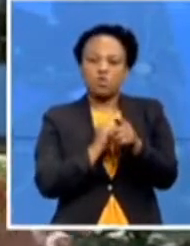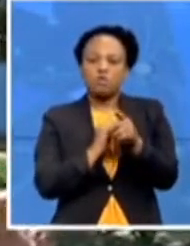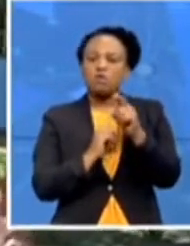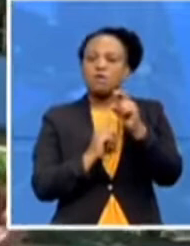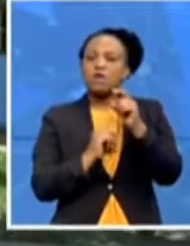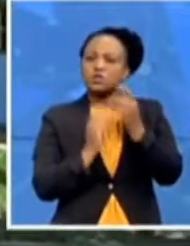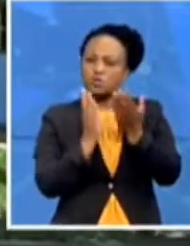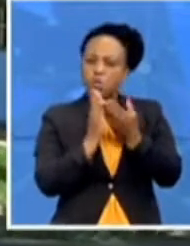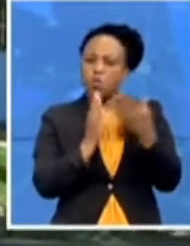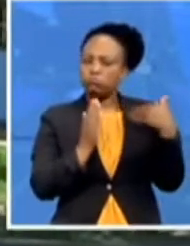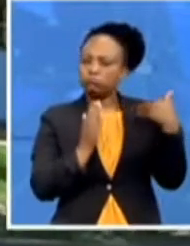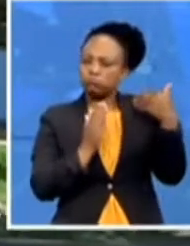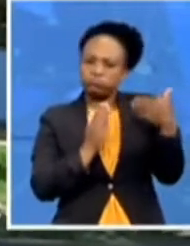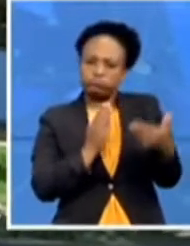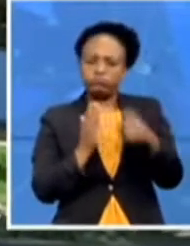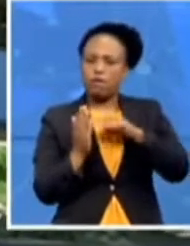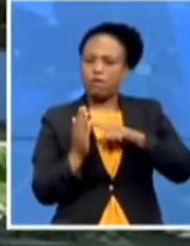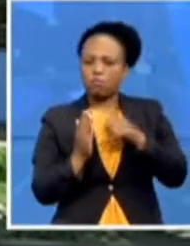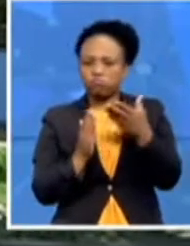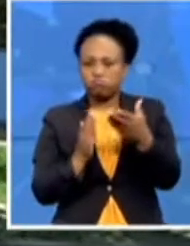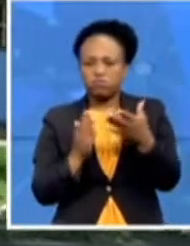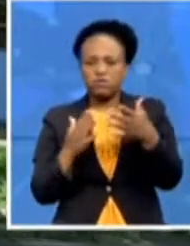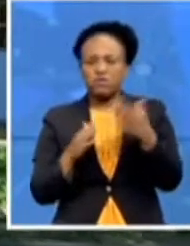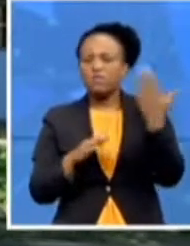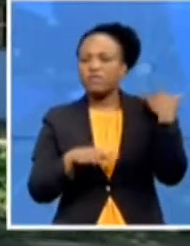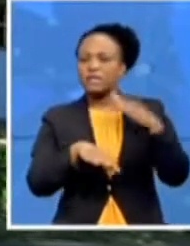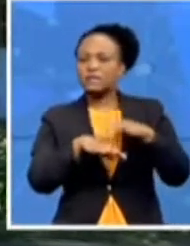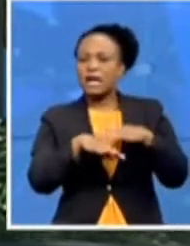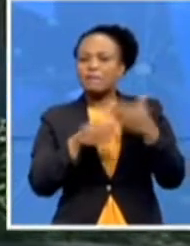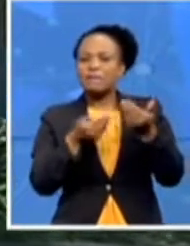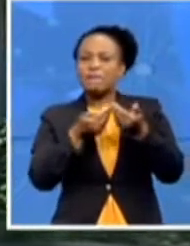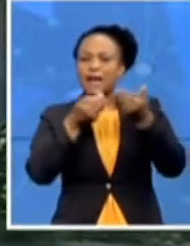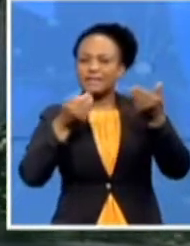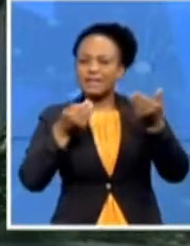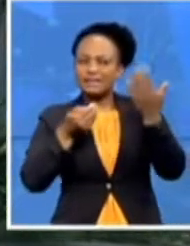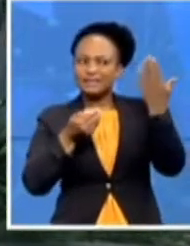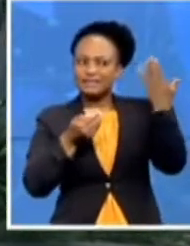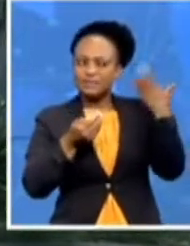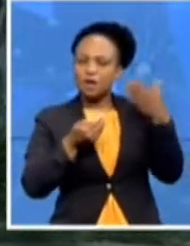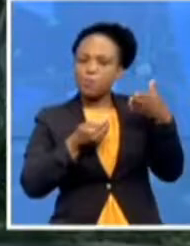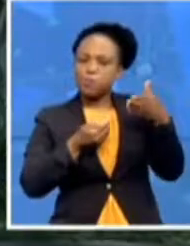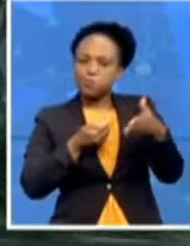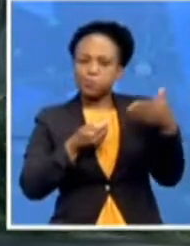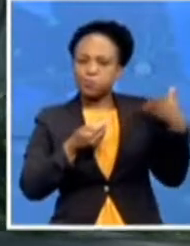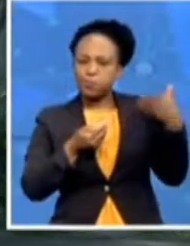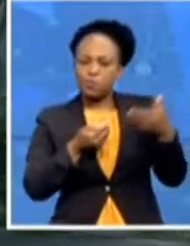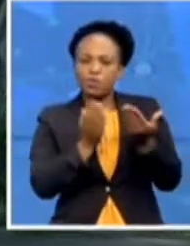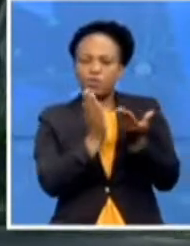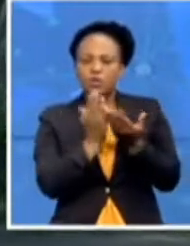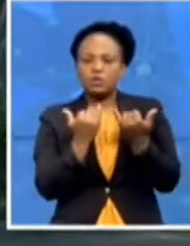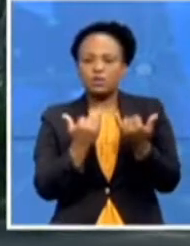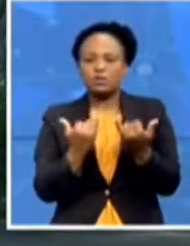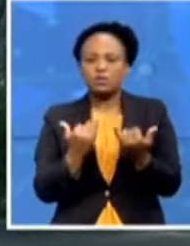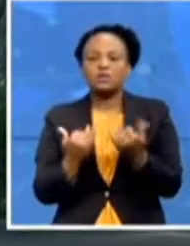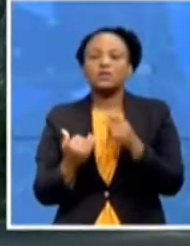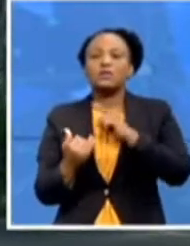back from apartheid era. The school has strong ties in the community, and as of late,